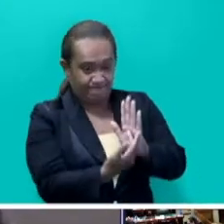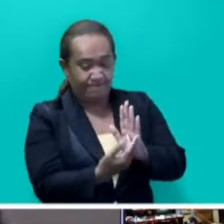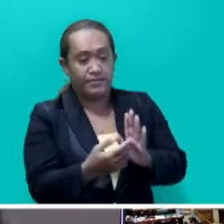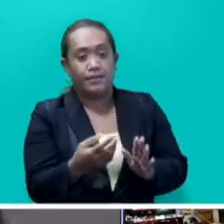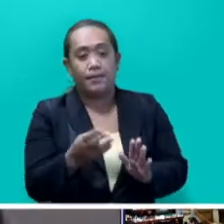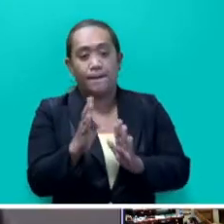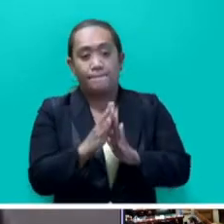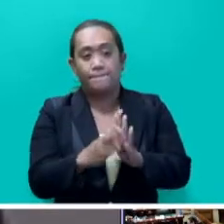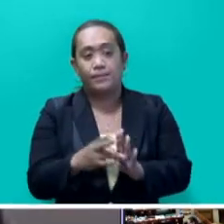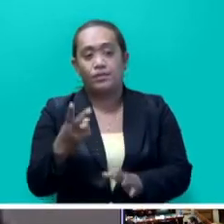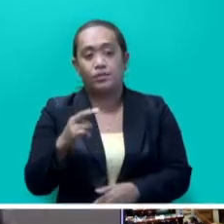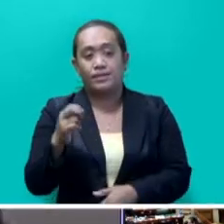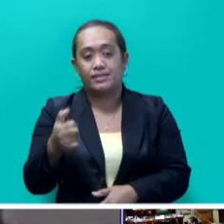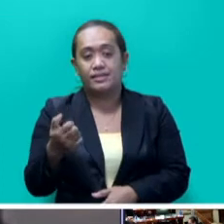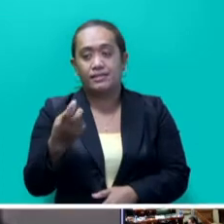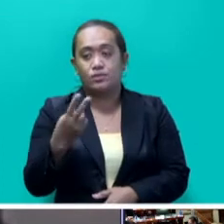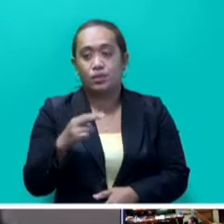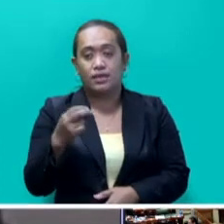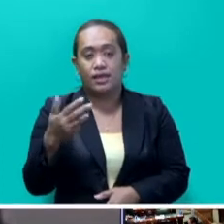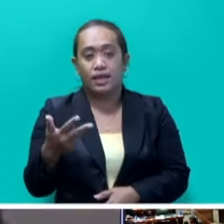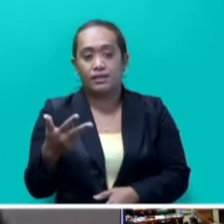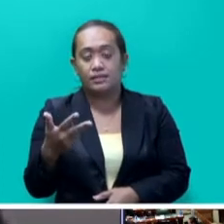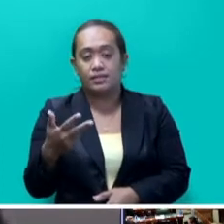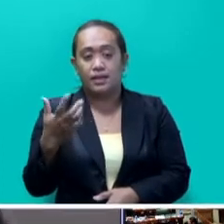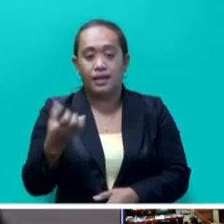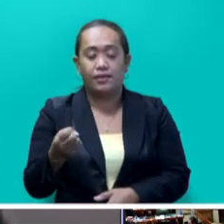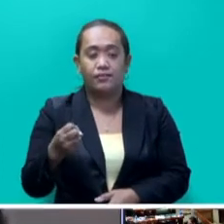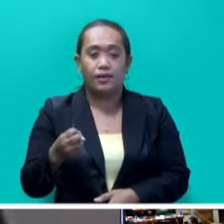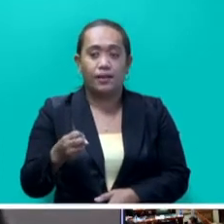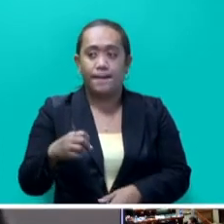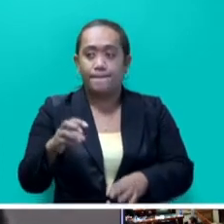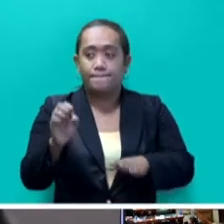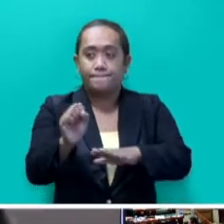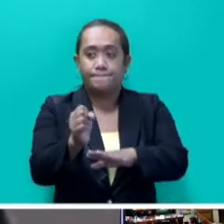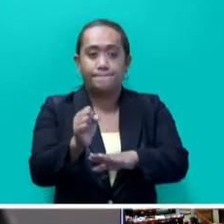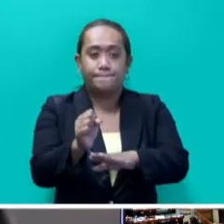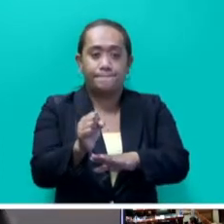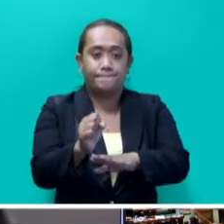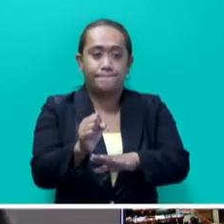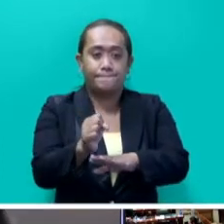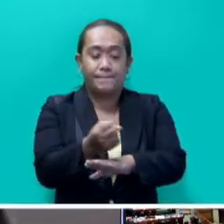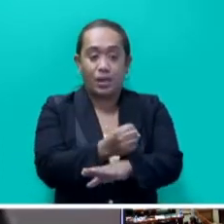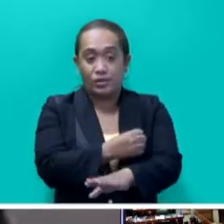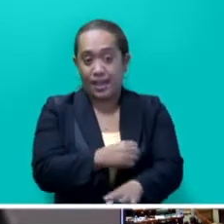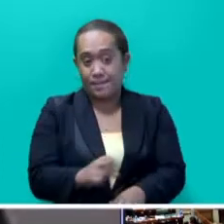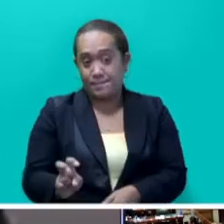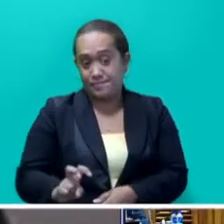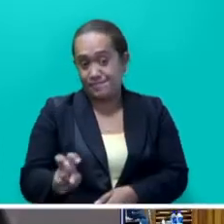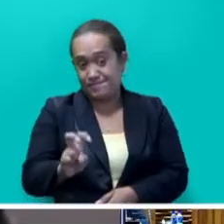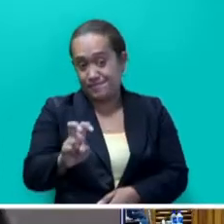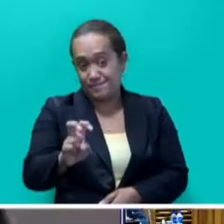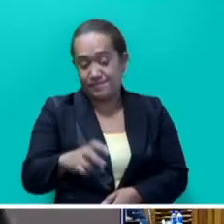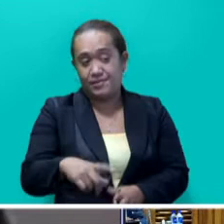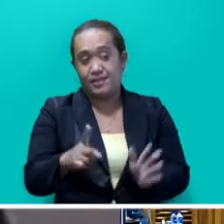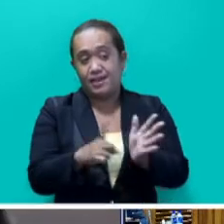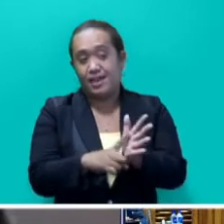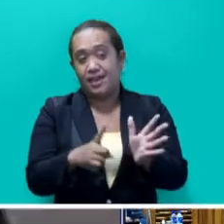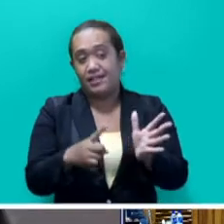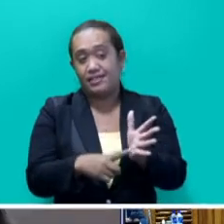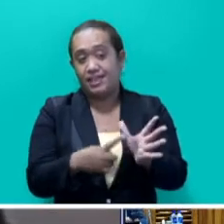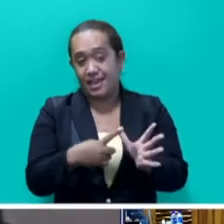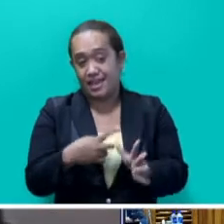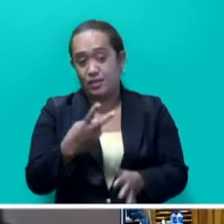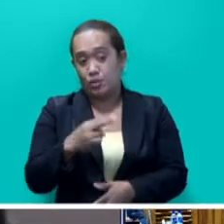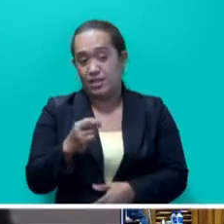28. 26 being the Maritime Transport Budget Amendment Bill, and 28 being the Land Transport Budget Amendment Bill